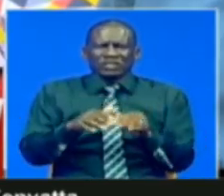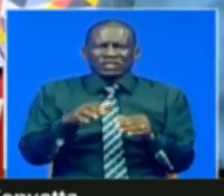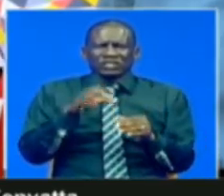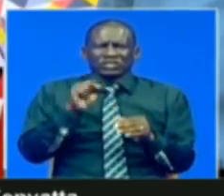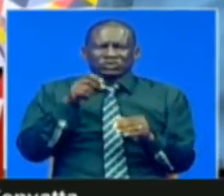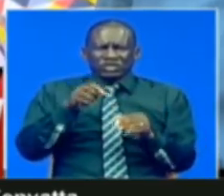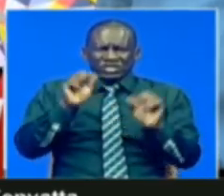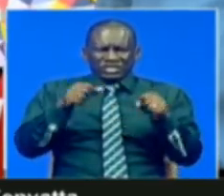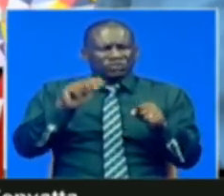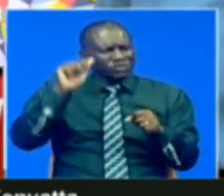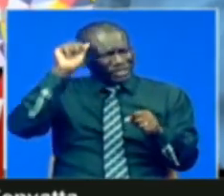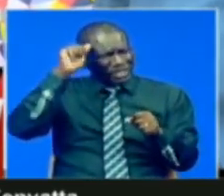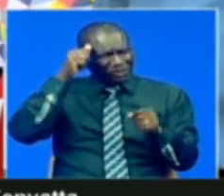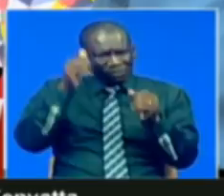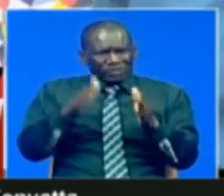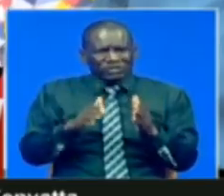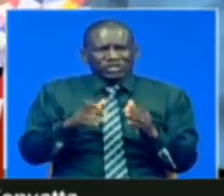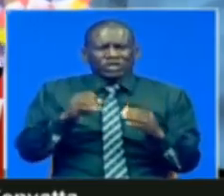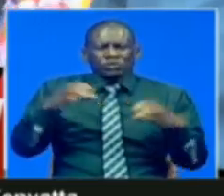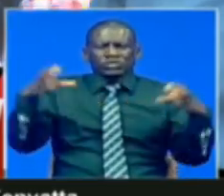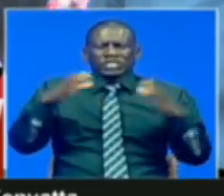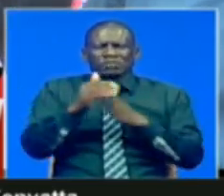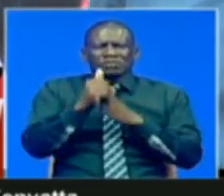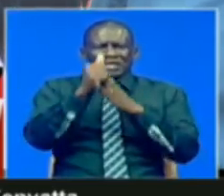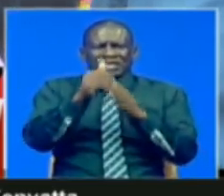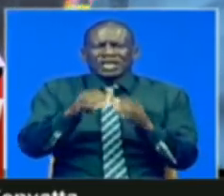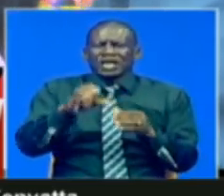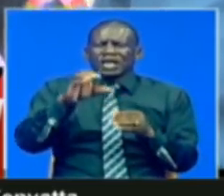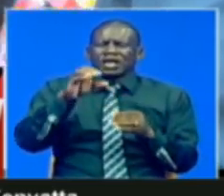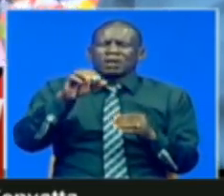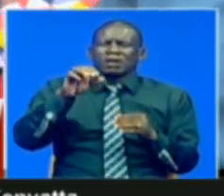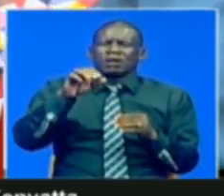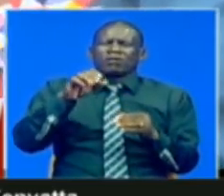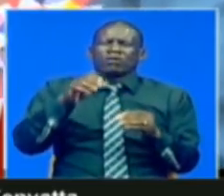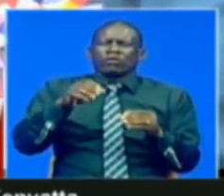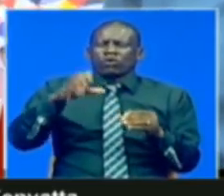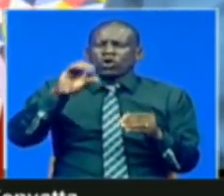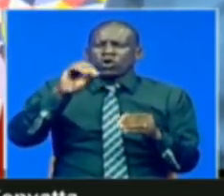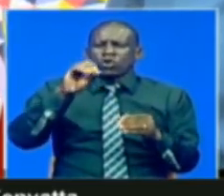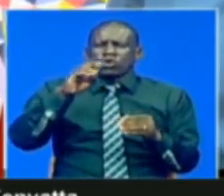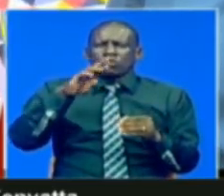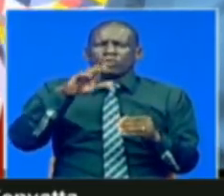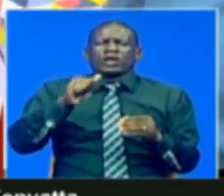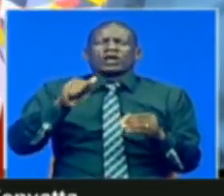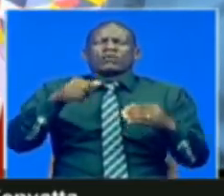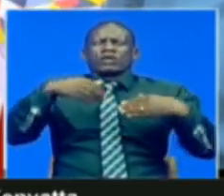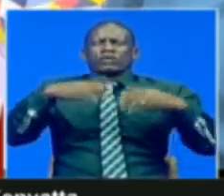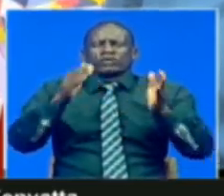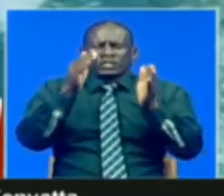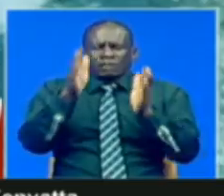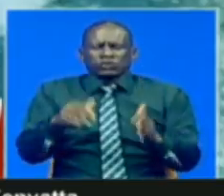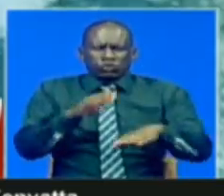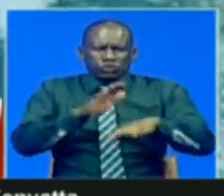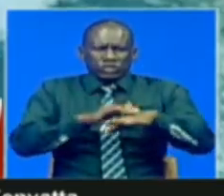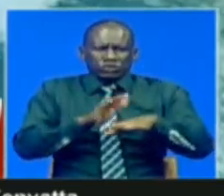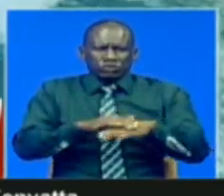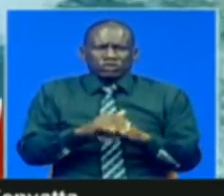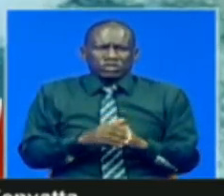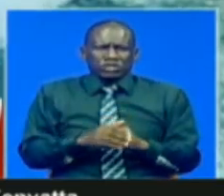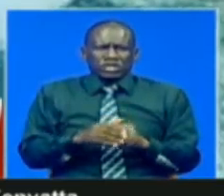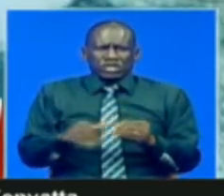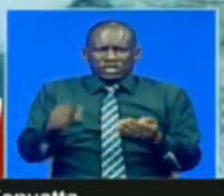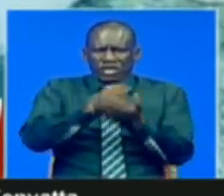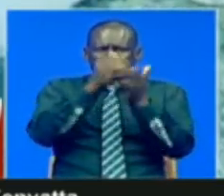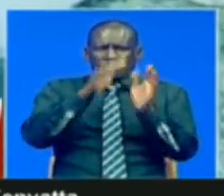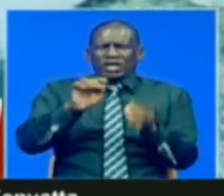he was intelligent. He was a team leader. And indeed, we've lost somebody very close and very good. Yeah. His employer,